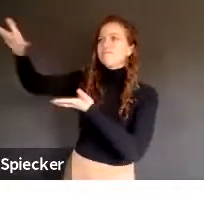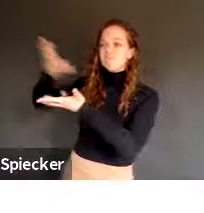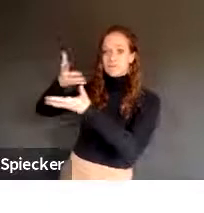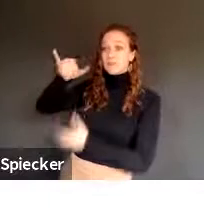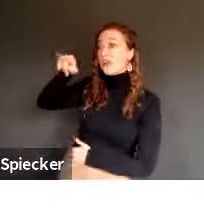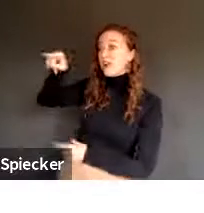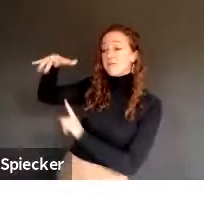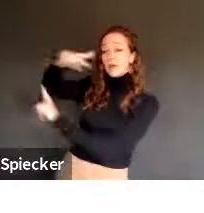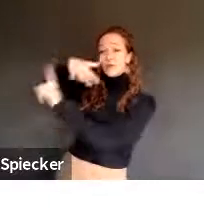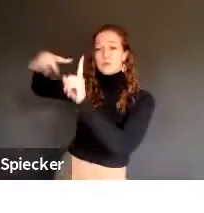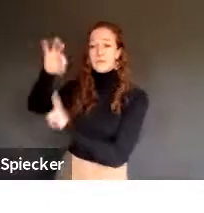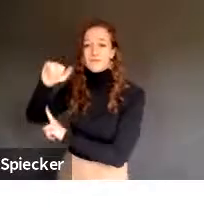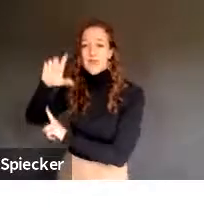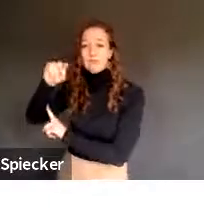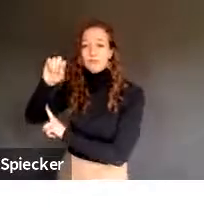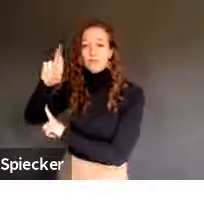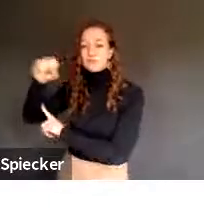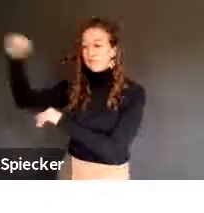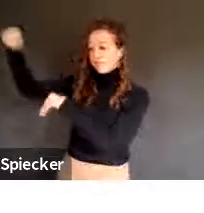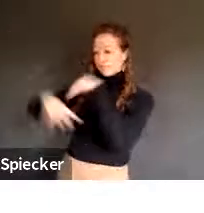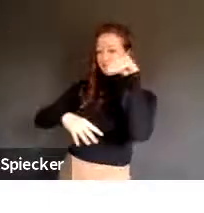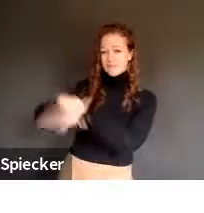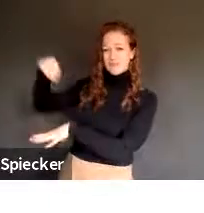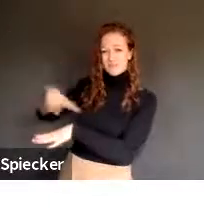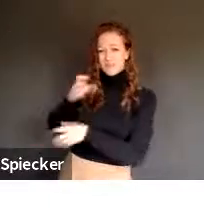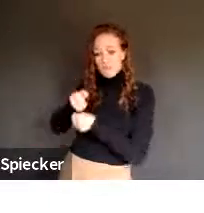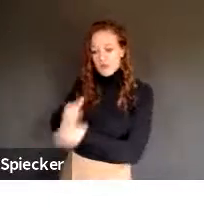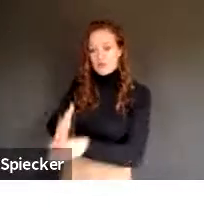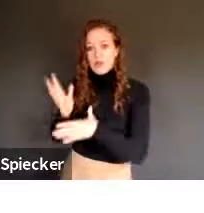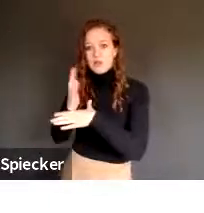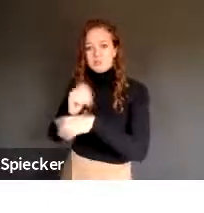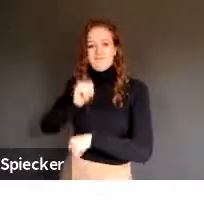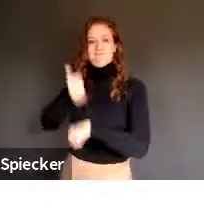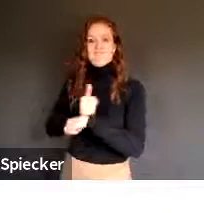Of course, marine macroalgae are continually interacting with their environment,